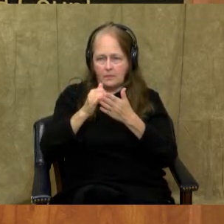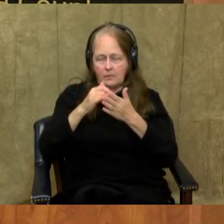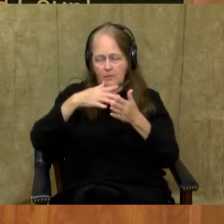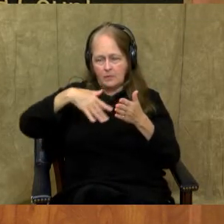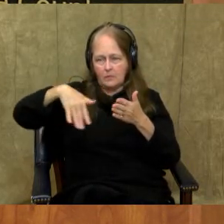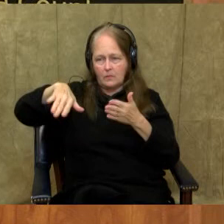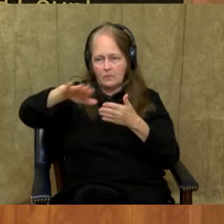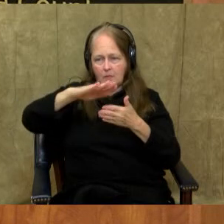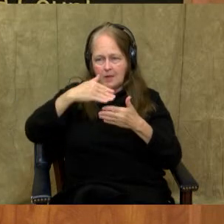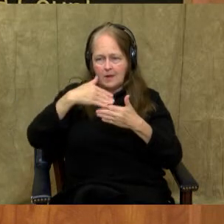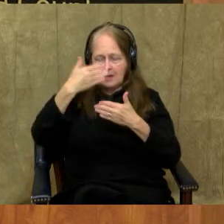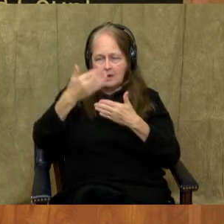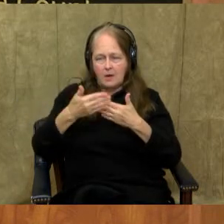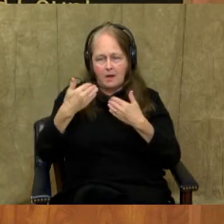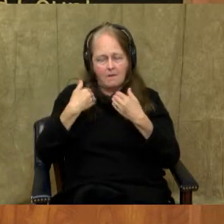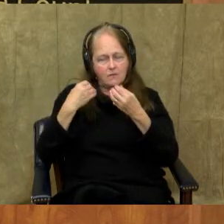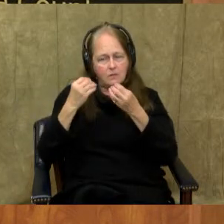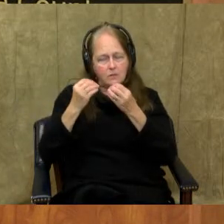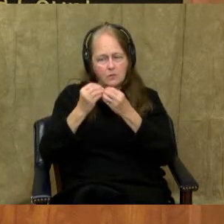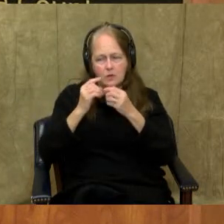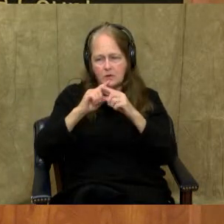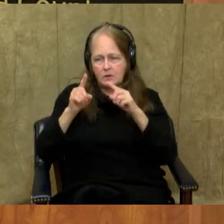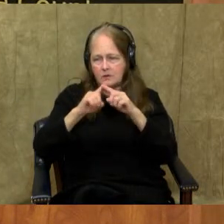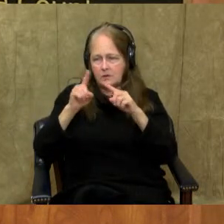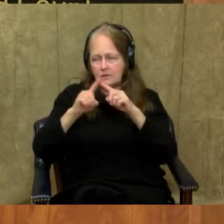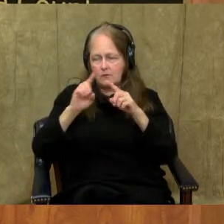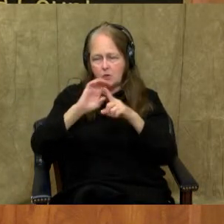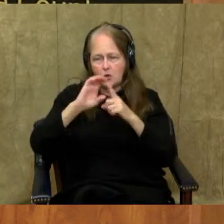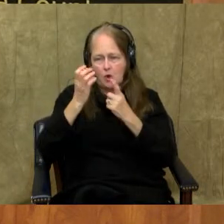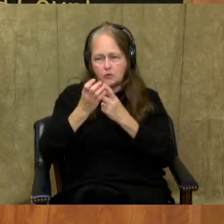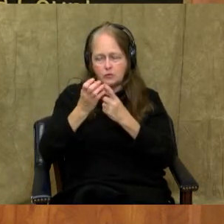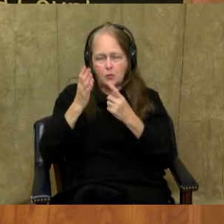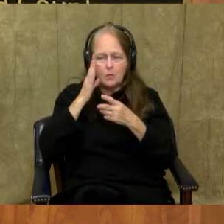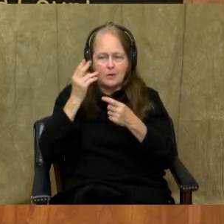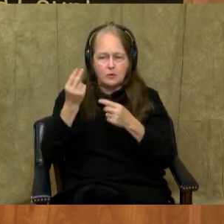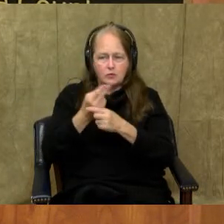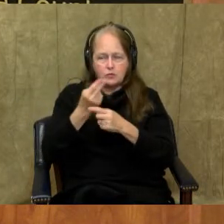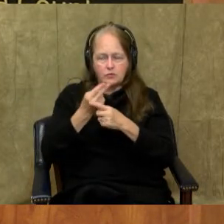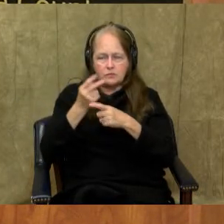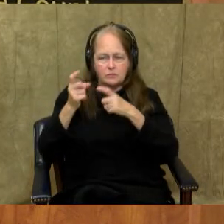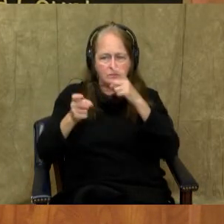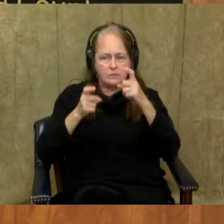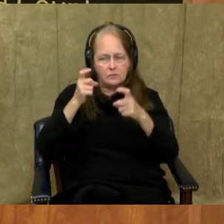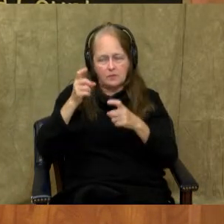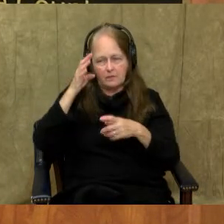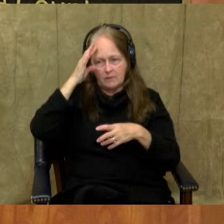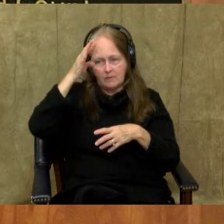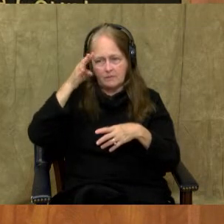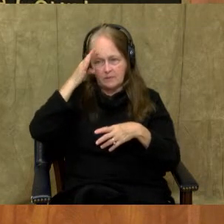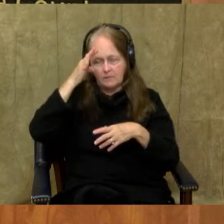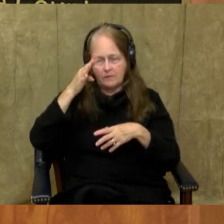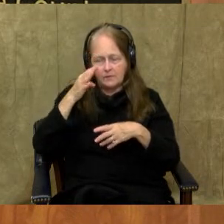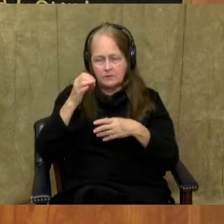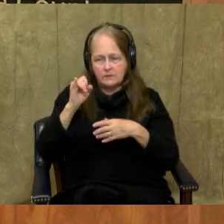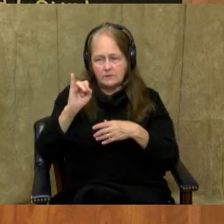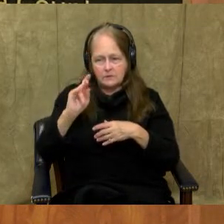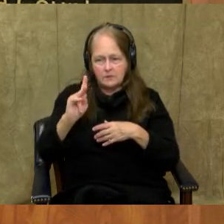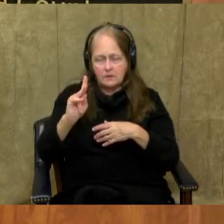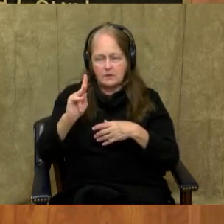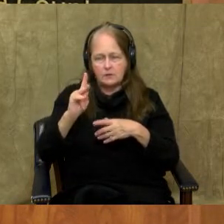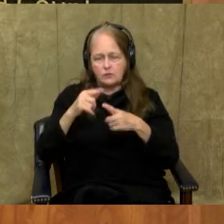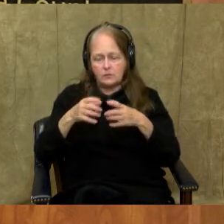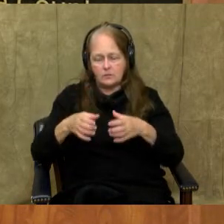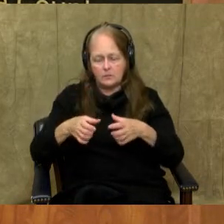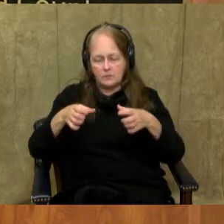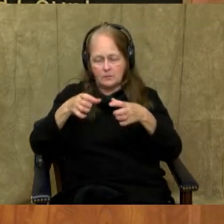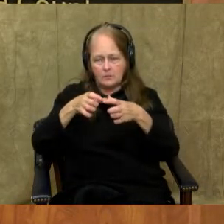surrounding neighbors, they have numerous cultural contributions that we still use today, numerous inventions, anything from silk to porcelain